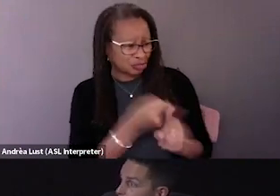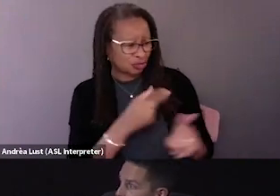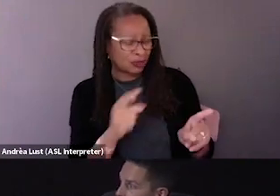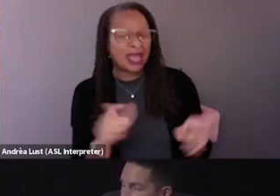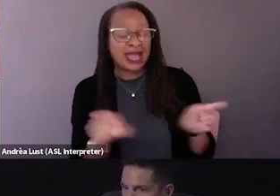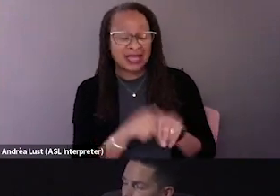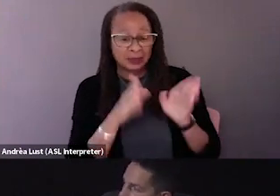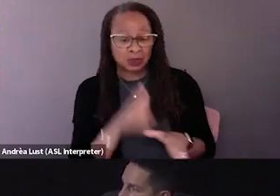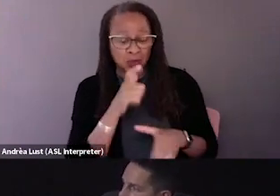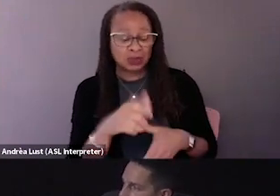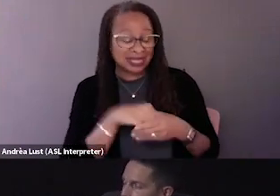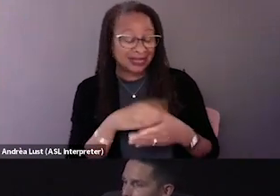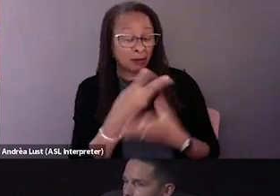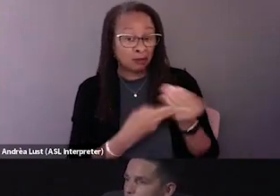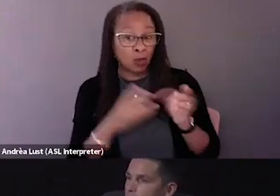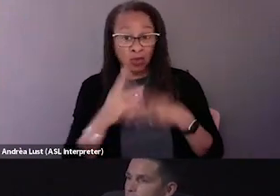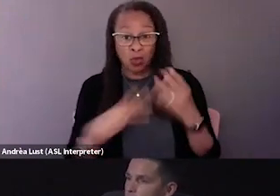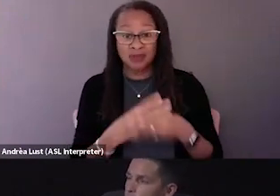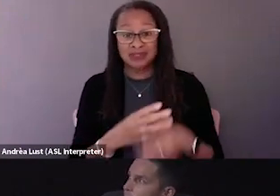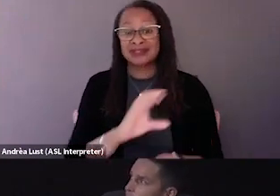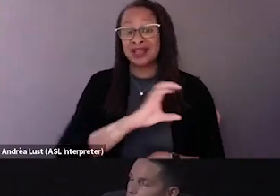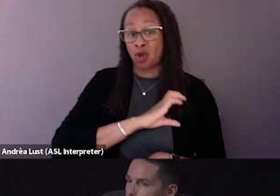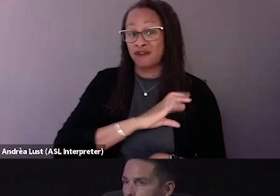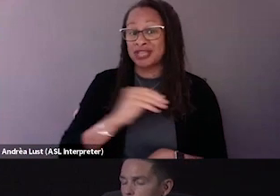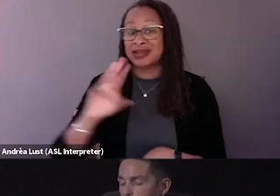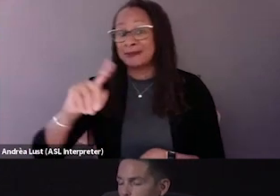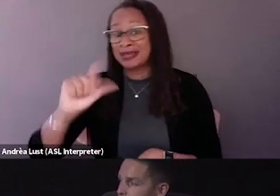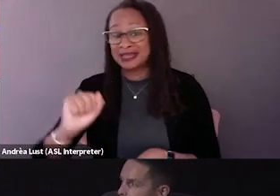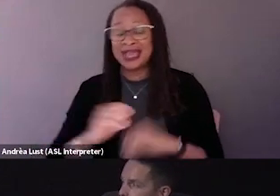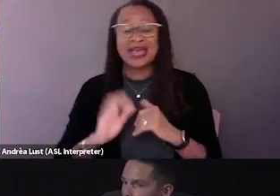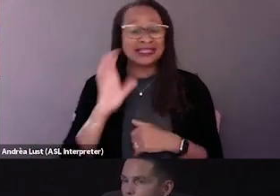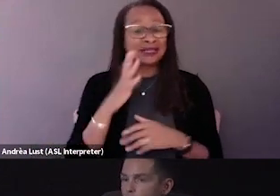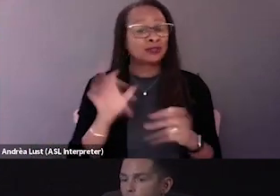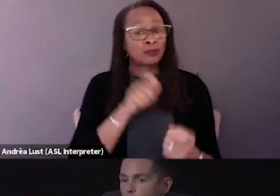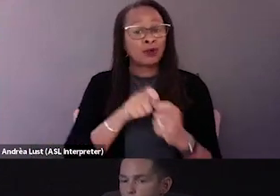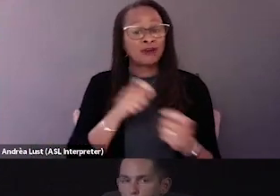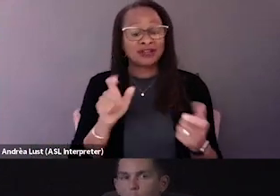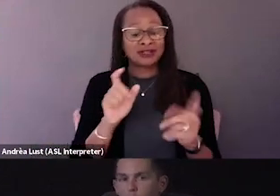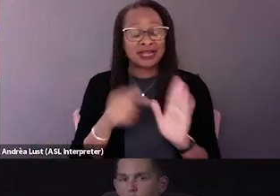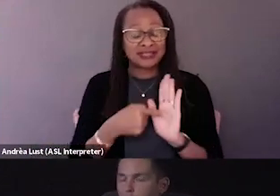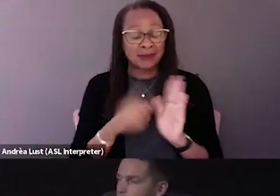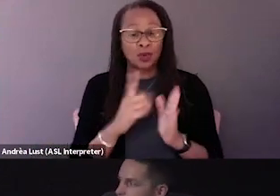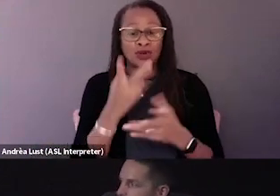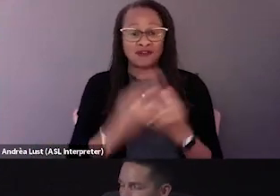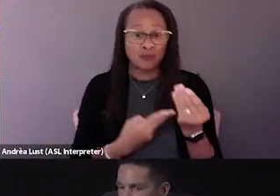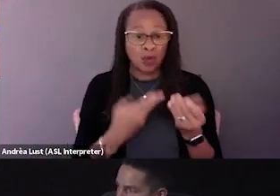enforcement and in media, kind of in both of those worlds, is this seemed like the perfect example where you have both of those entities that are